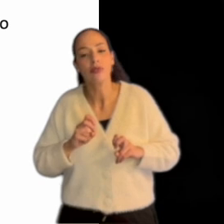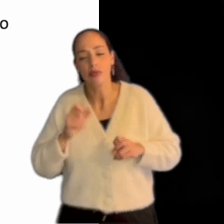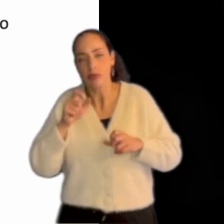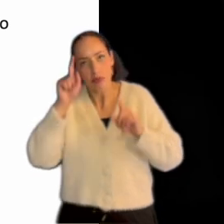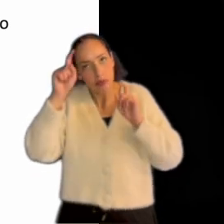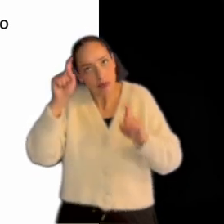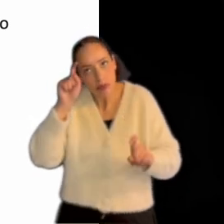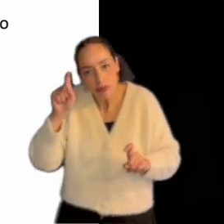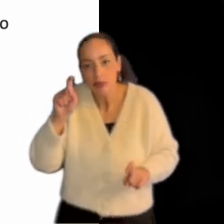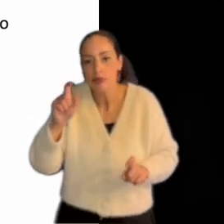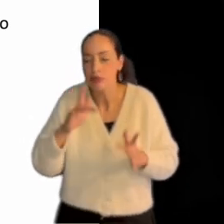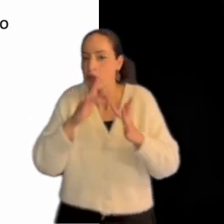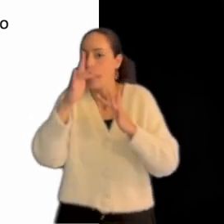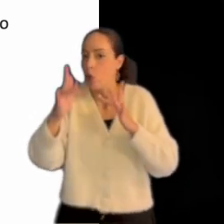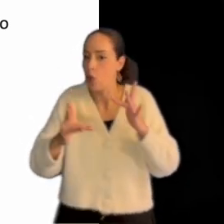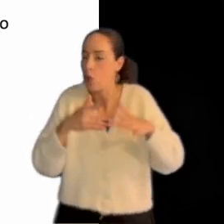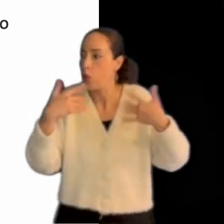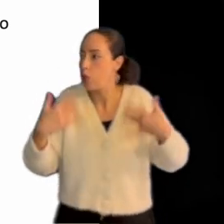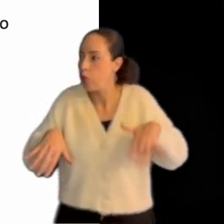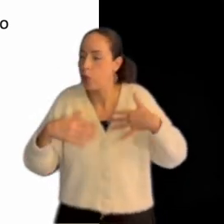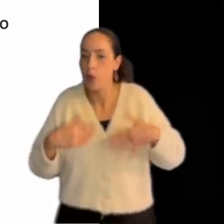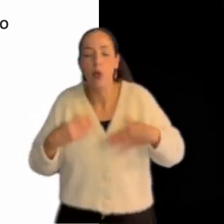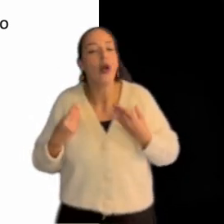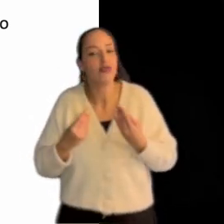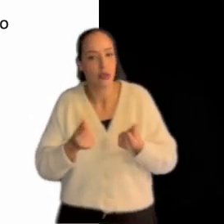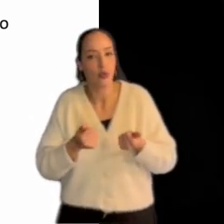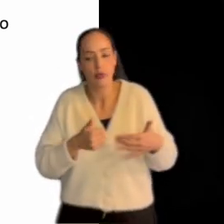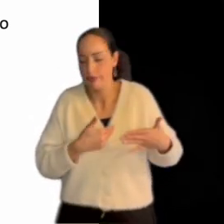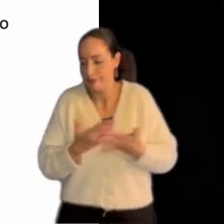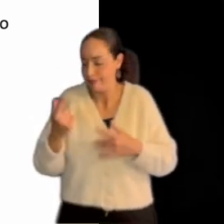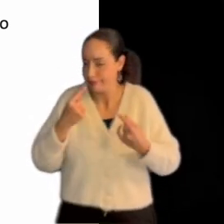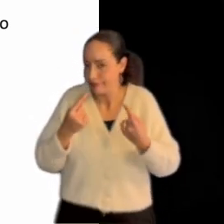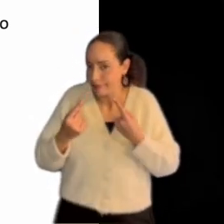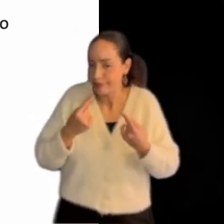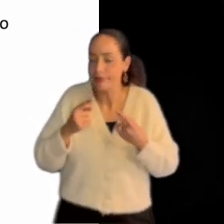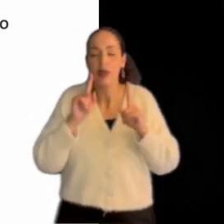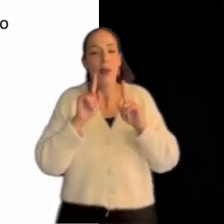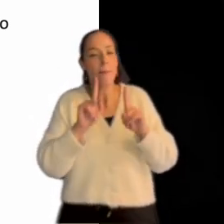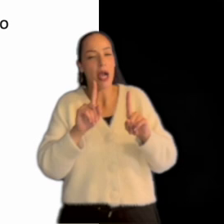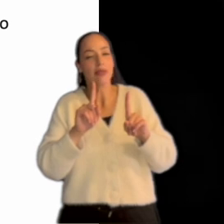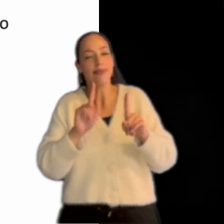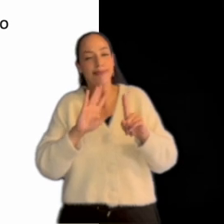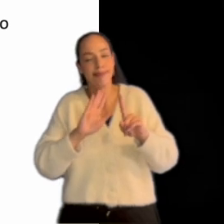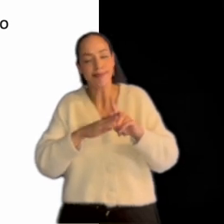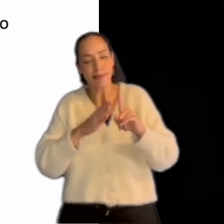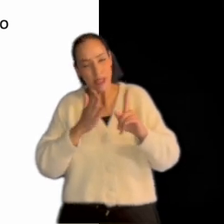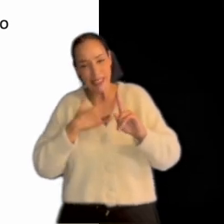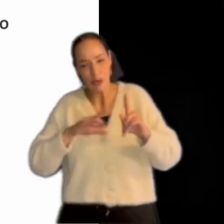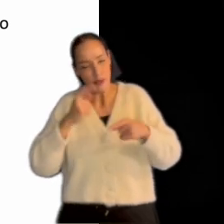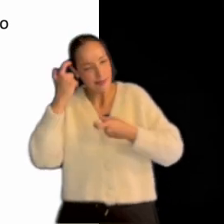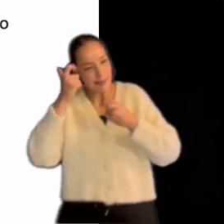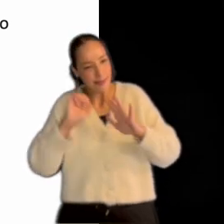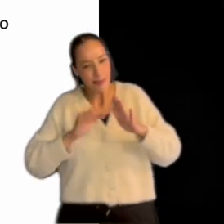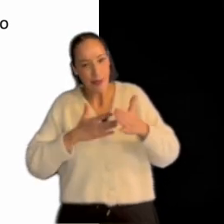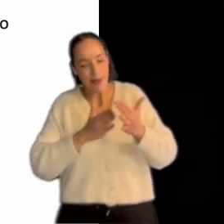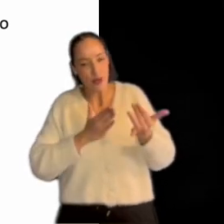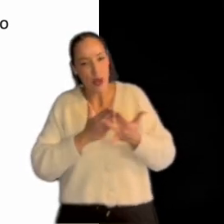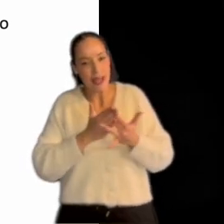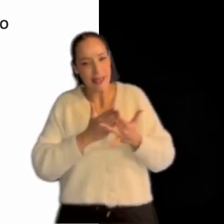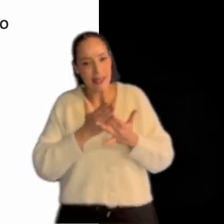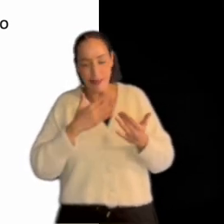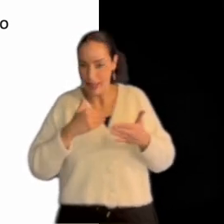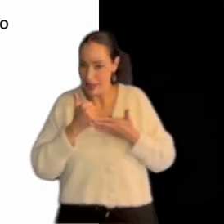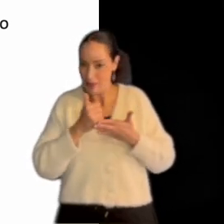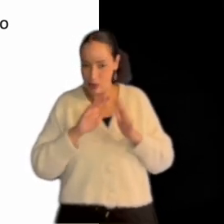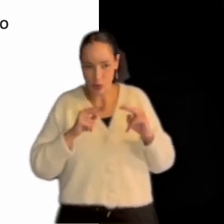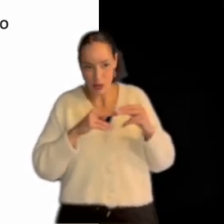means that it will be helpful to contact any organisation directly which you intend to recommend to find out more about their eligibility, any waiting